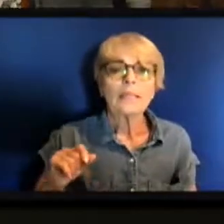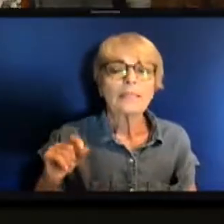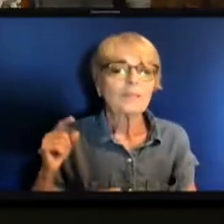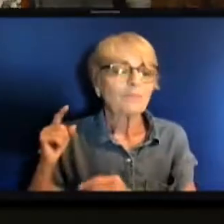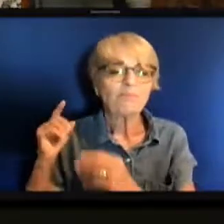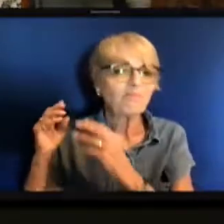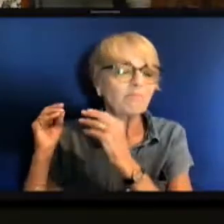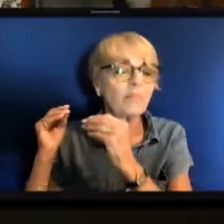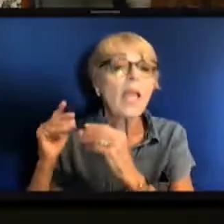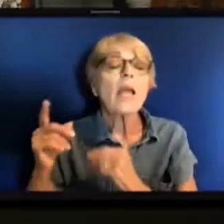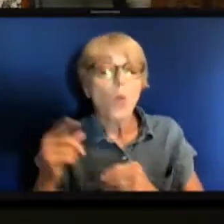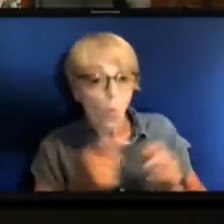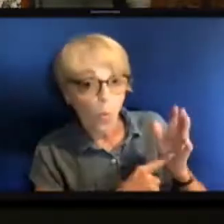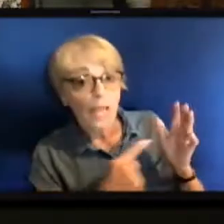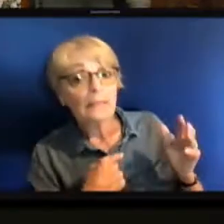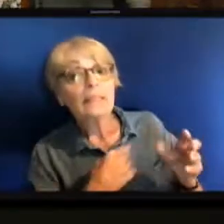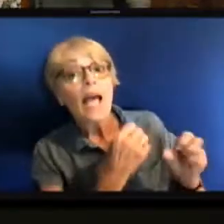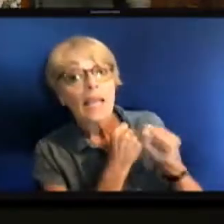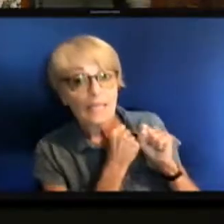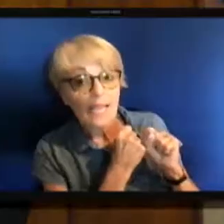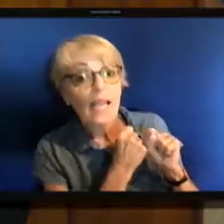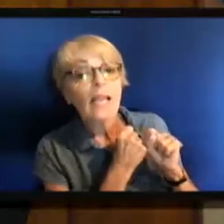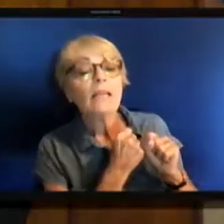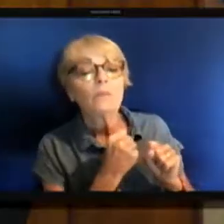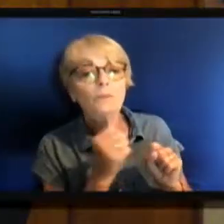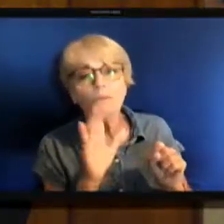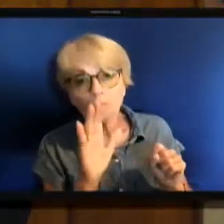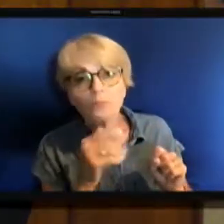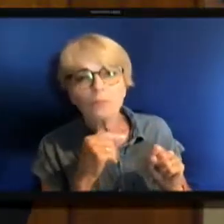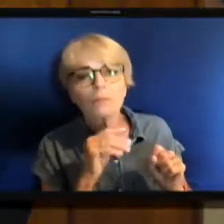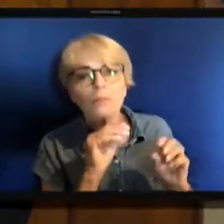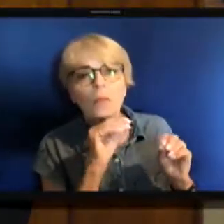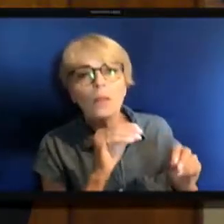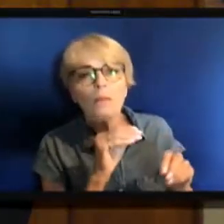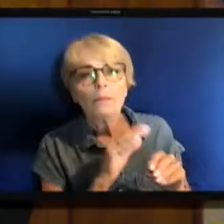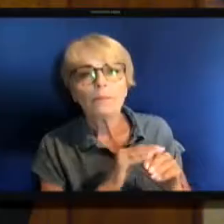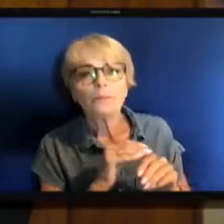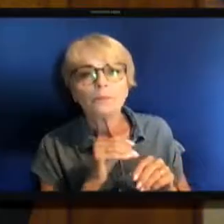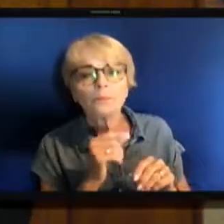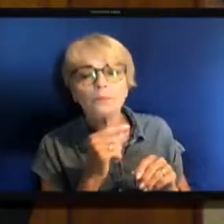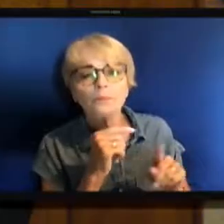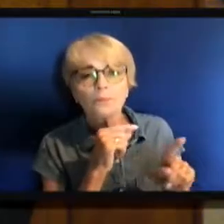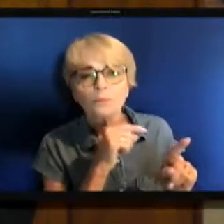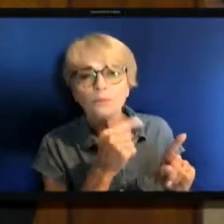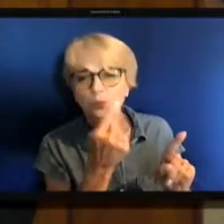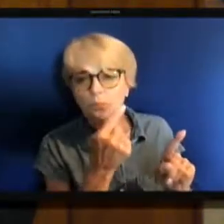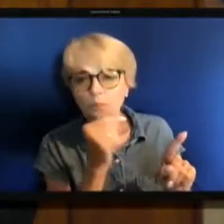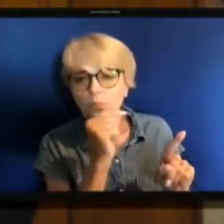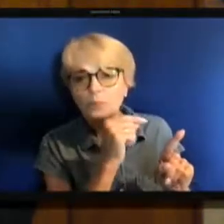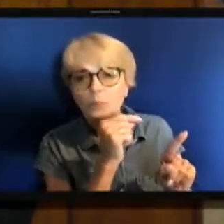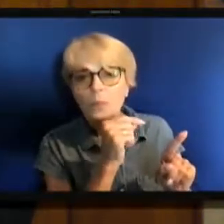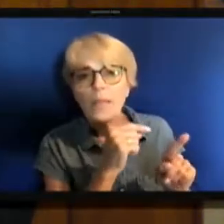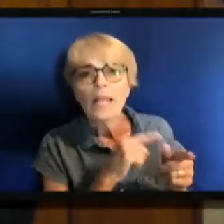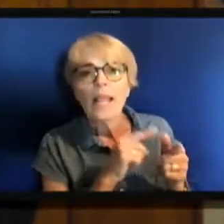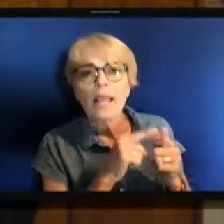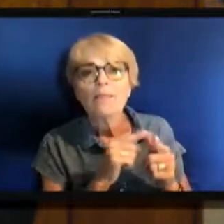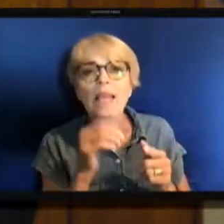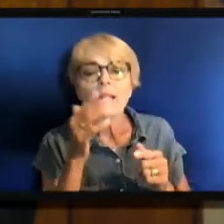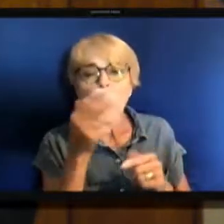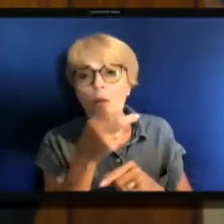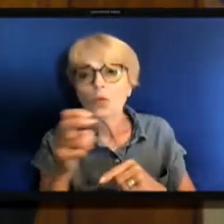correct? Yeah, once I get them, I put them onto OnBase, and then they should go onto Open Book from